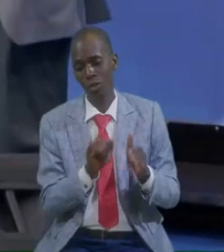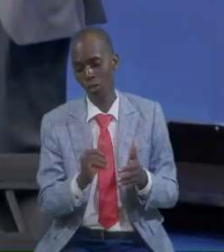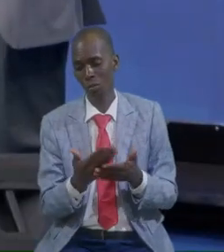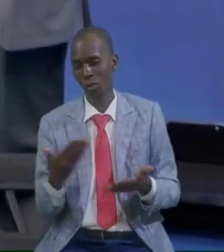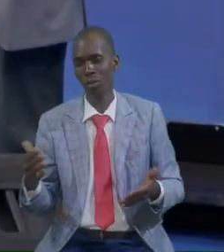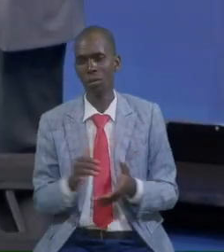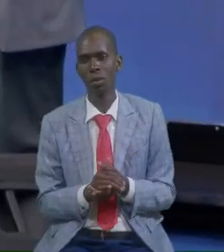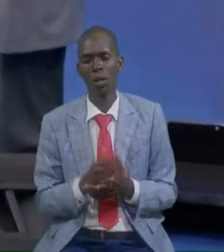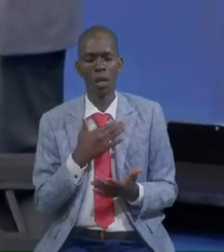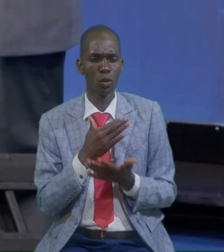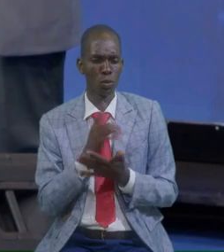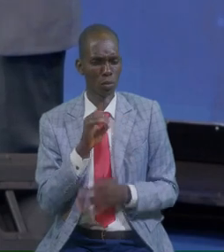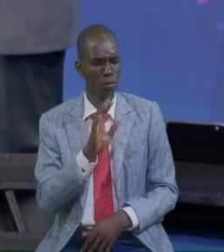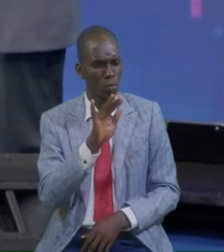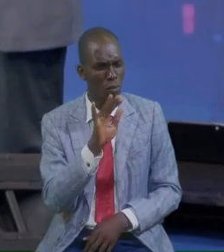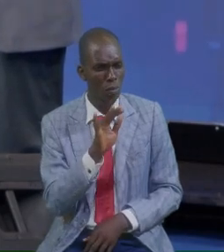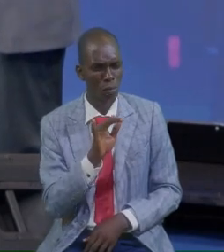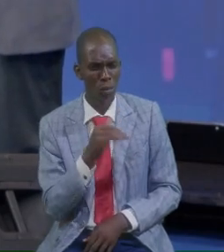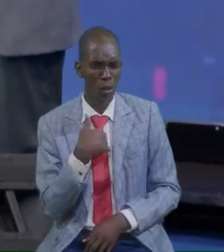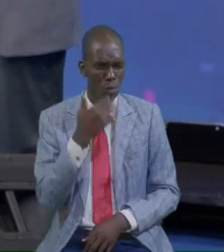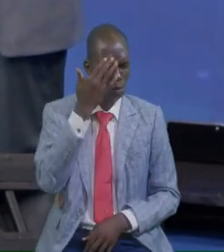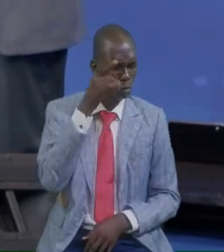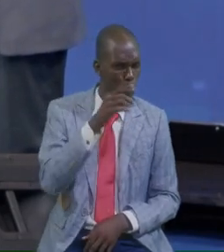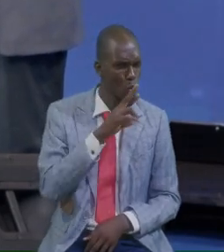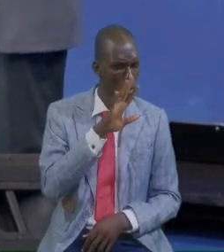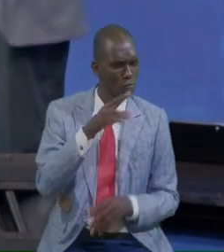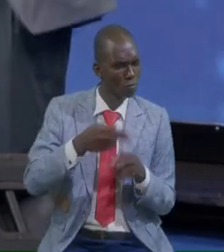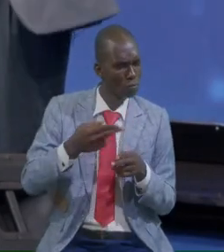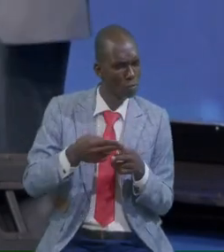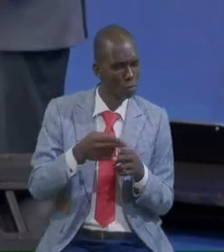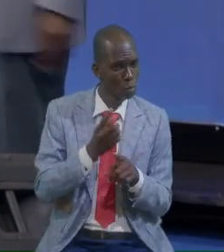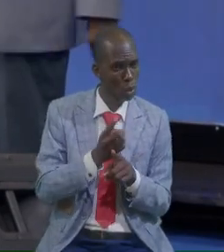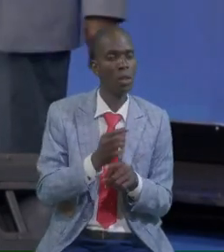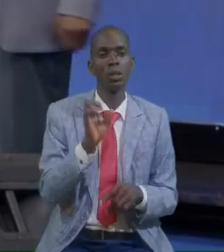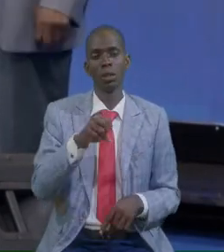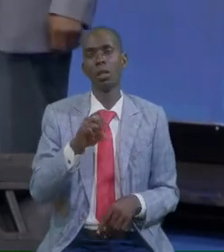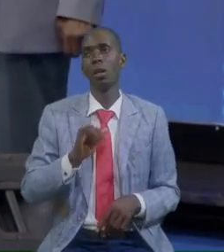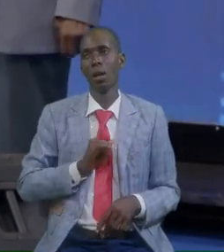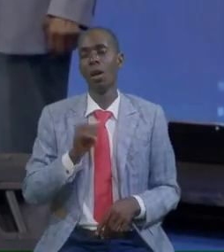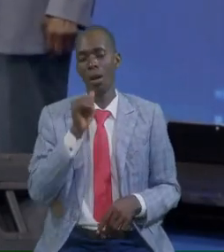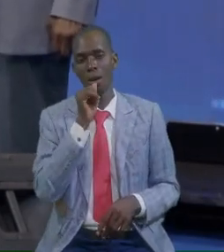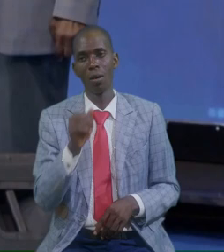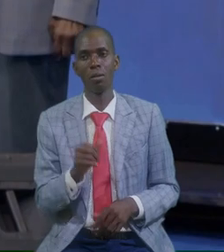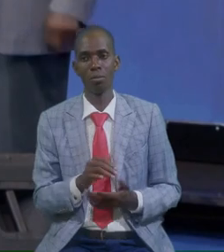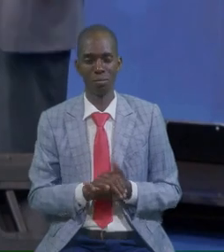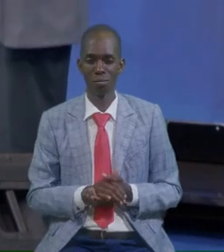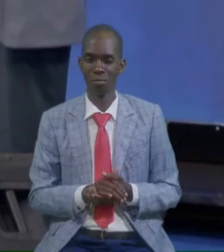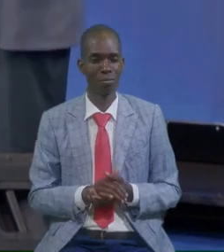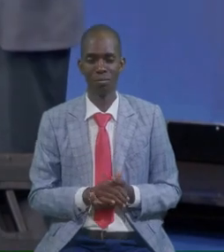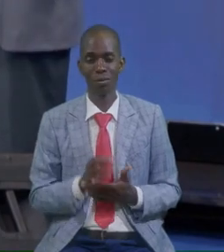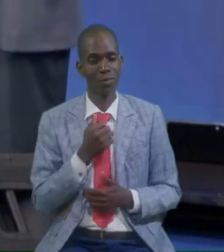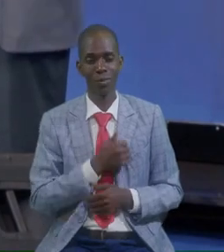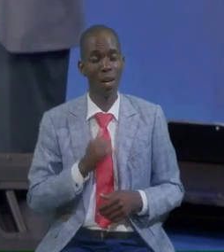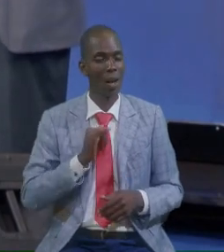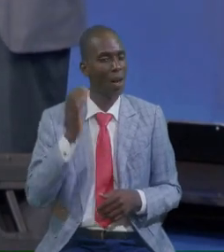you not Mr. So-and-so? Yes, I am. I heard a lot of bad things about you. What